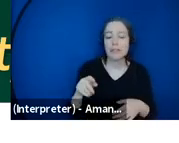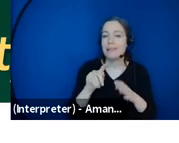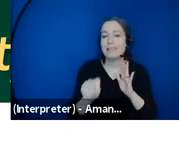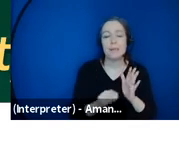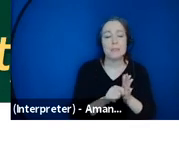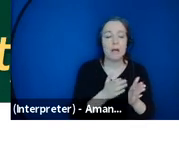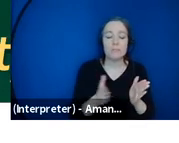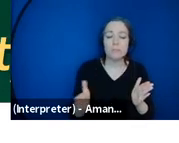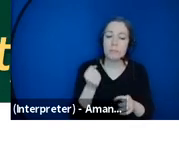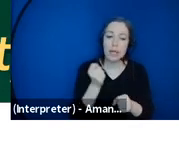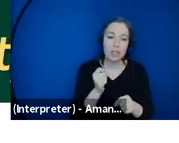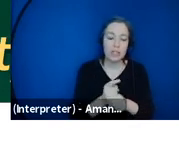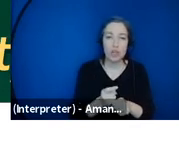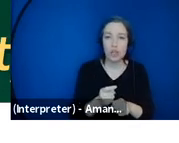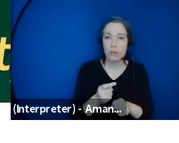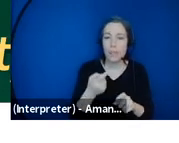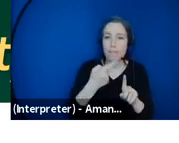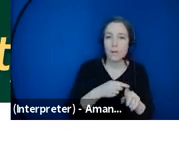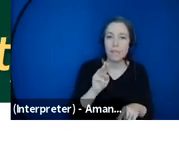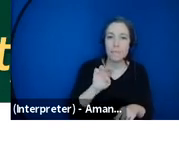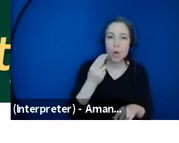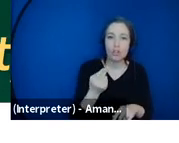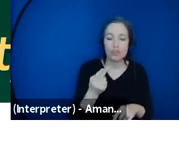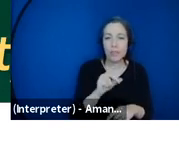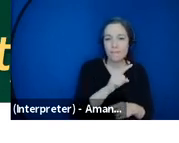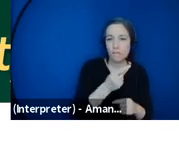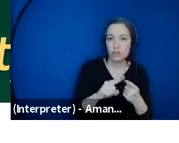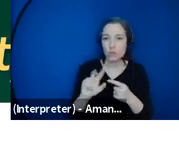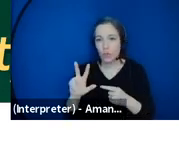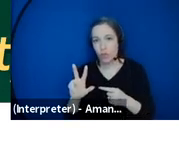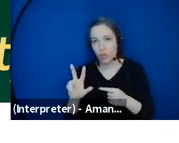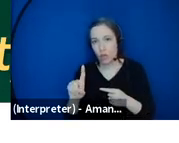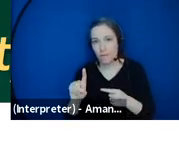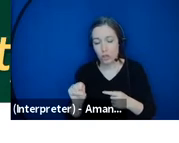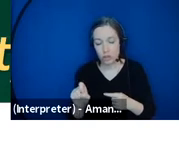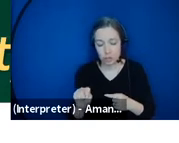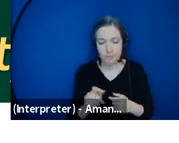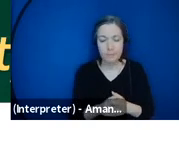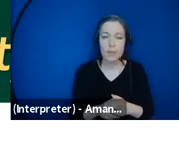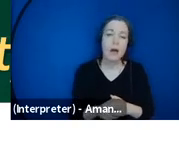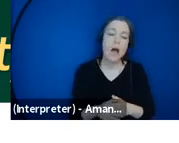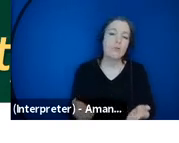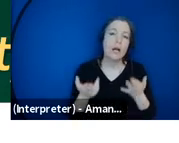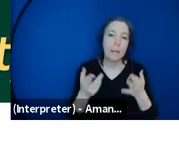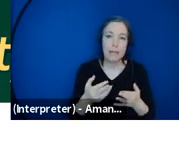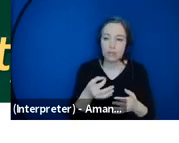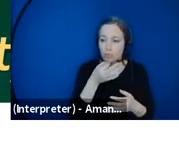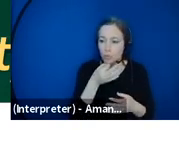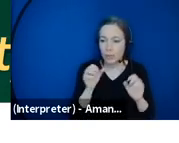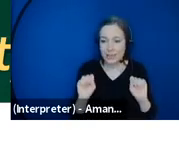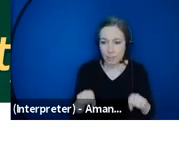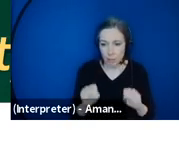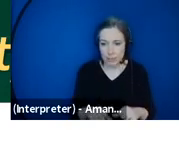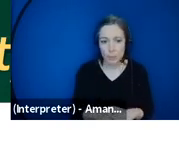March 1st through March 31st, I do recommend that you get started on this application as early as possible, you can always save and return